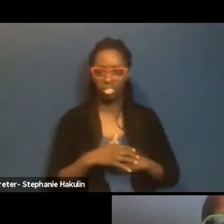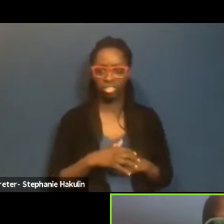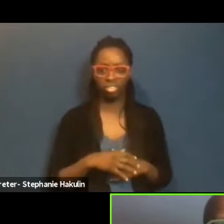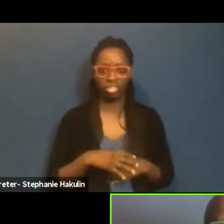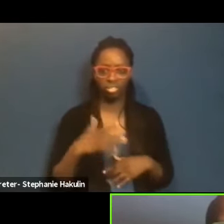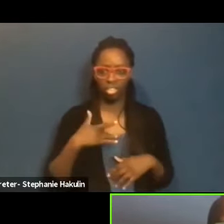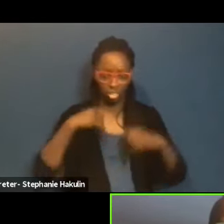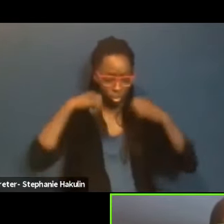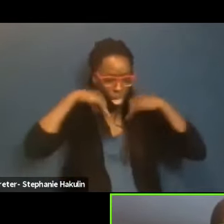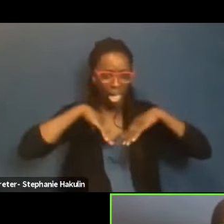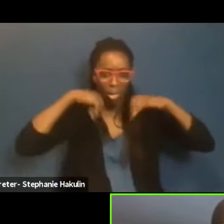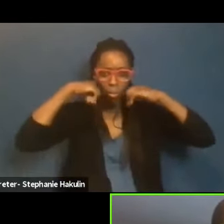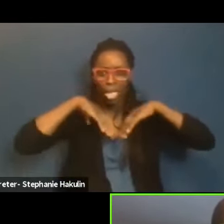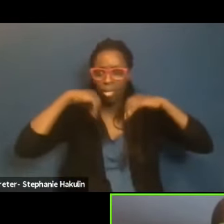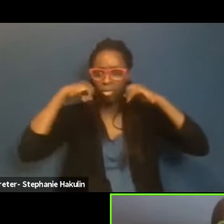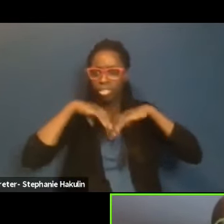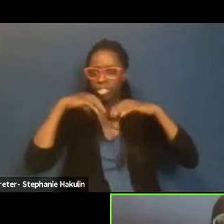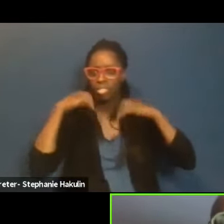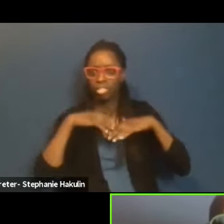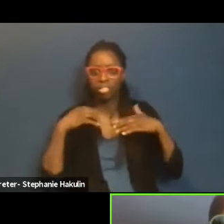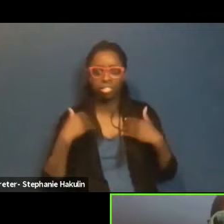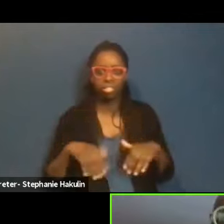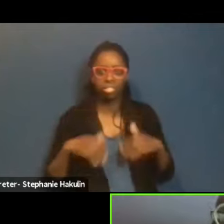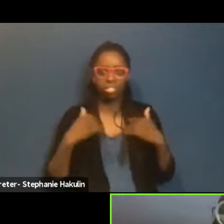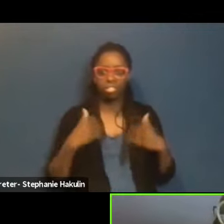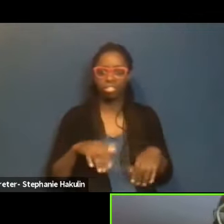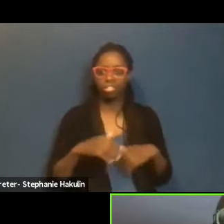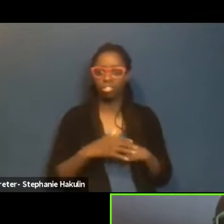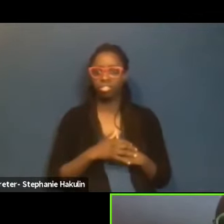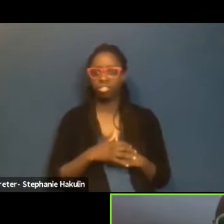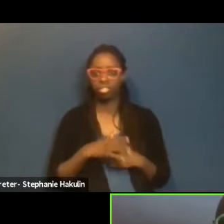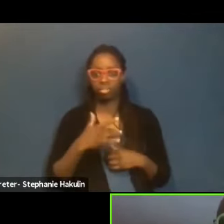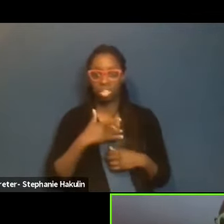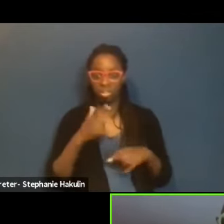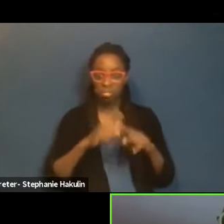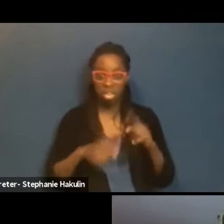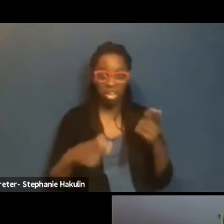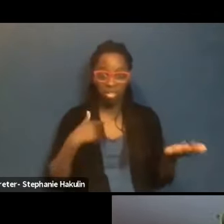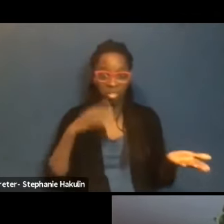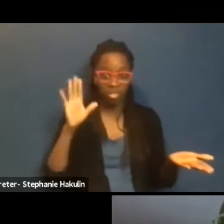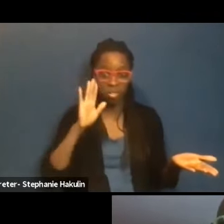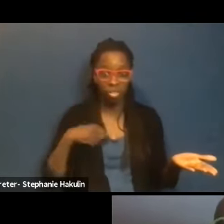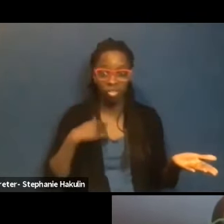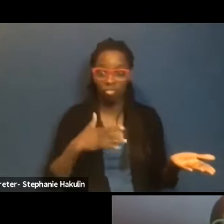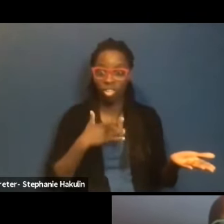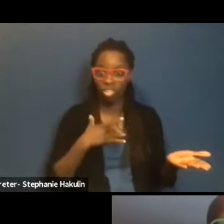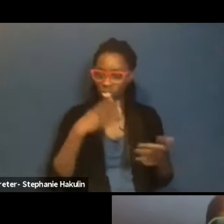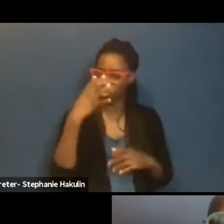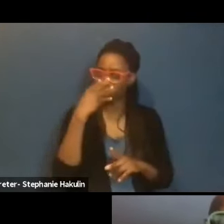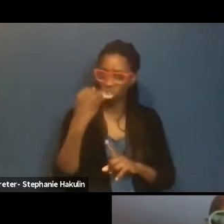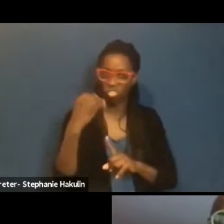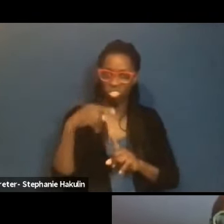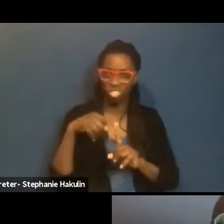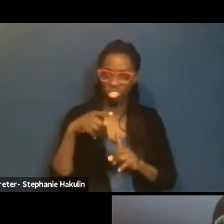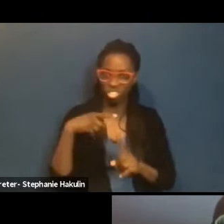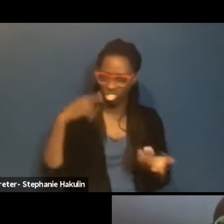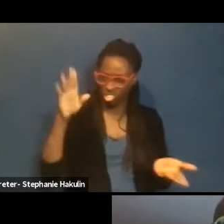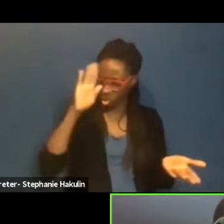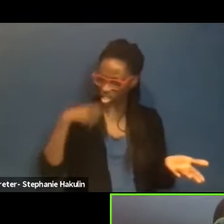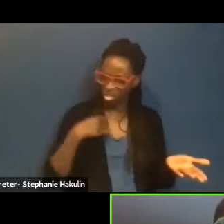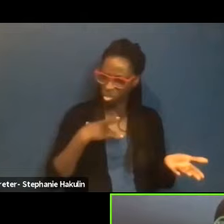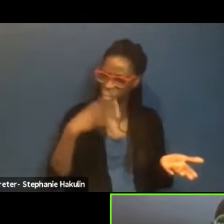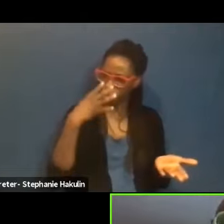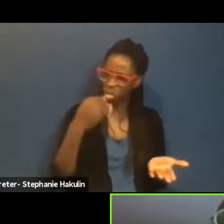You know how wolves be? Come on. Come on, poet. Come on,